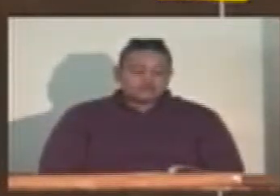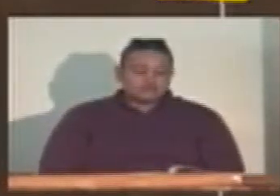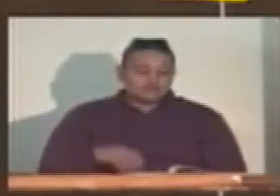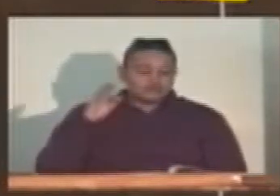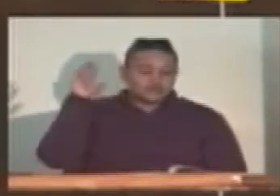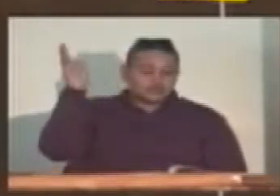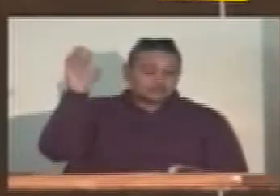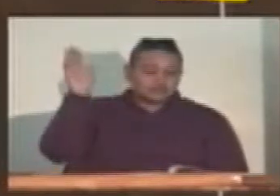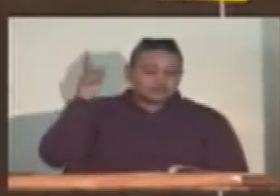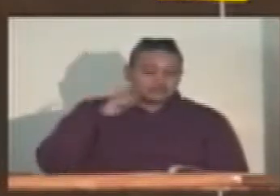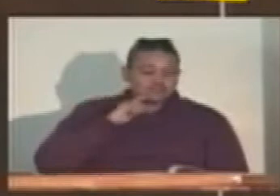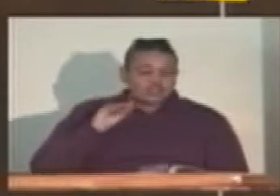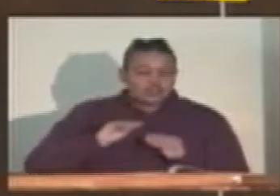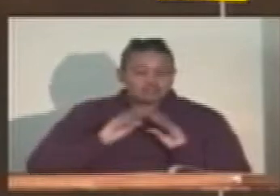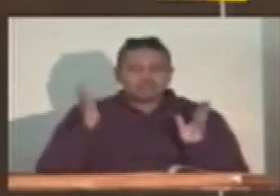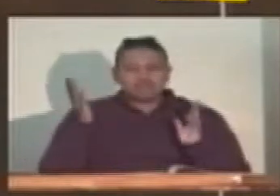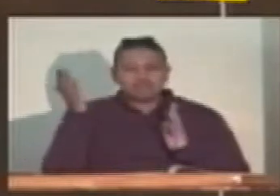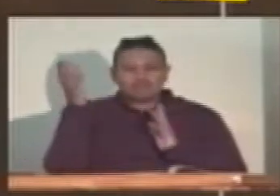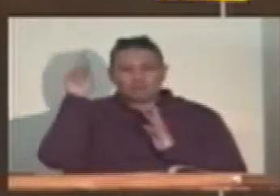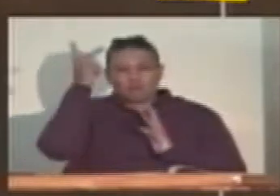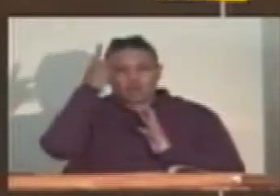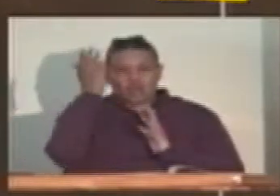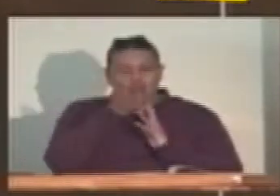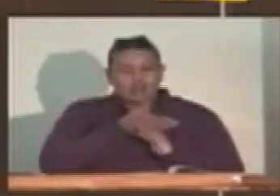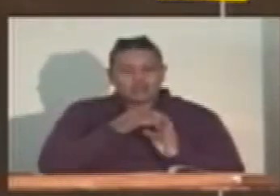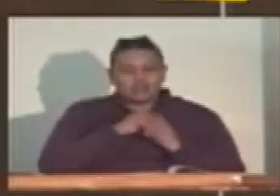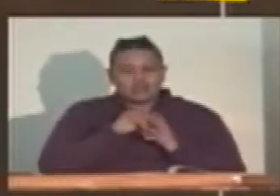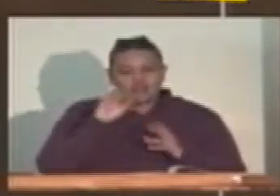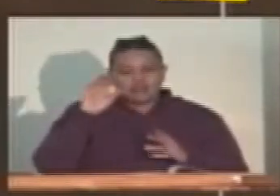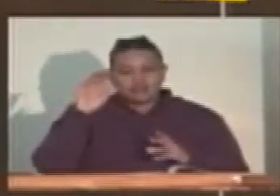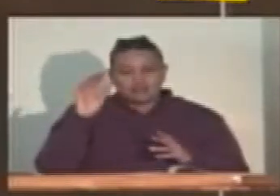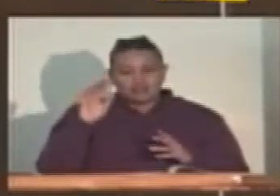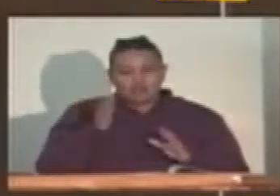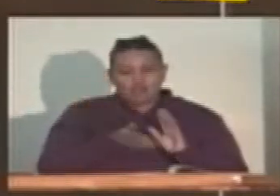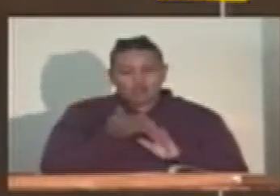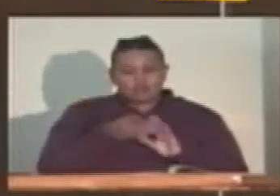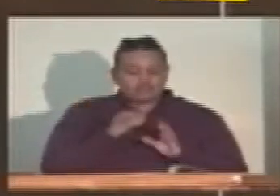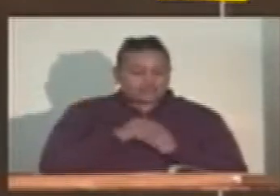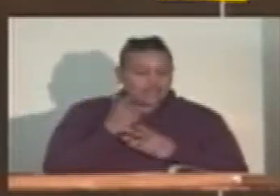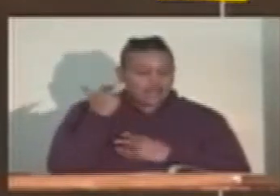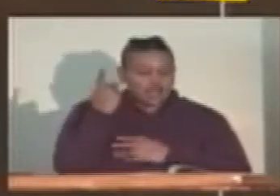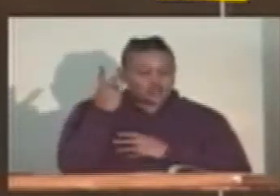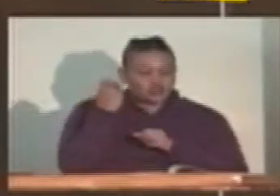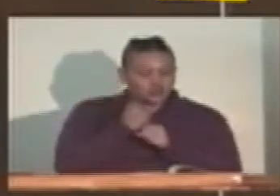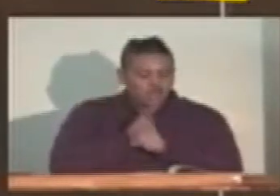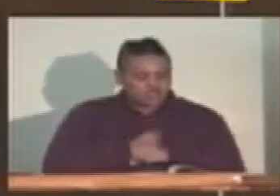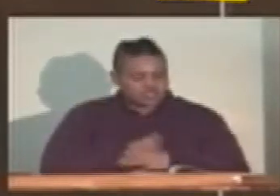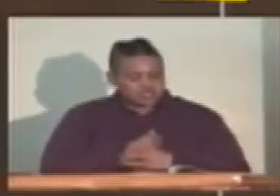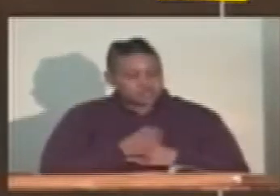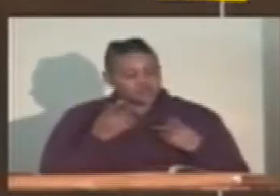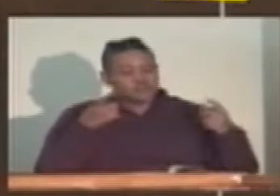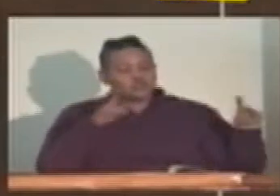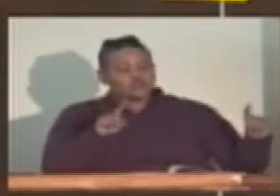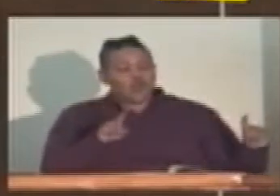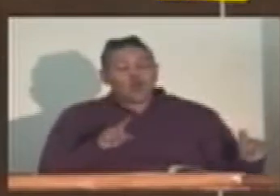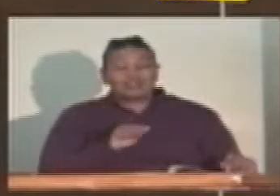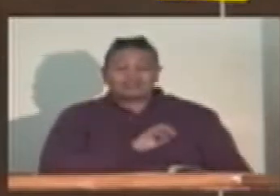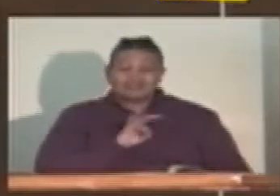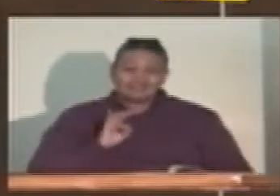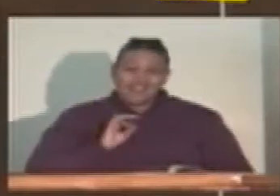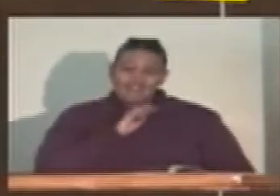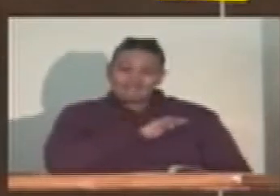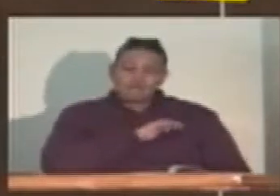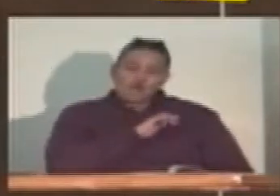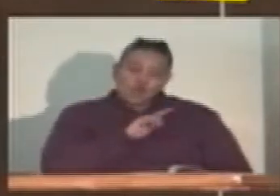blatant political interference in the company's operations over the last 2 years, which has resulted in low